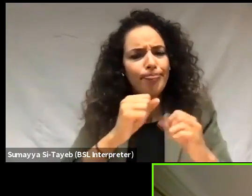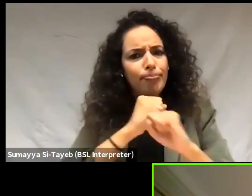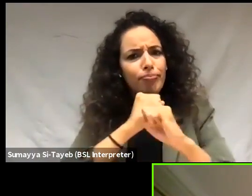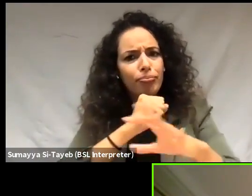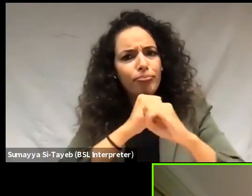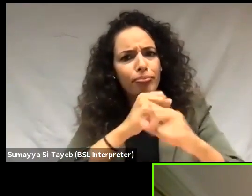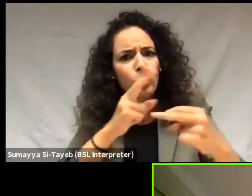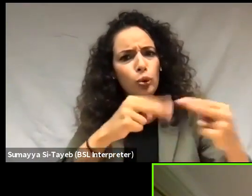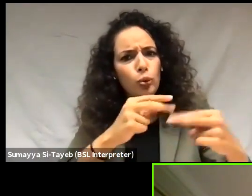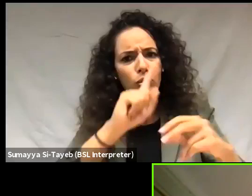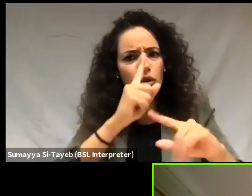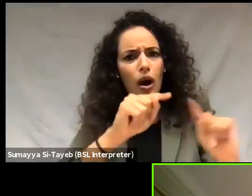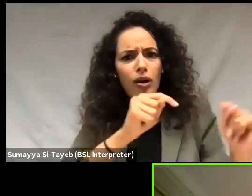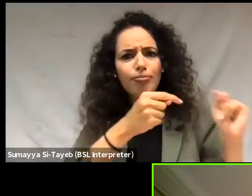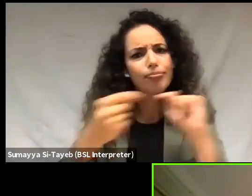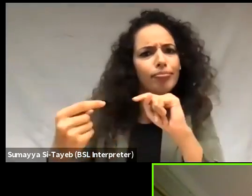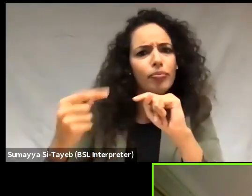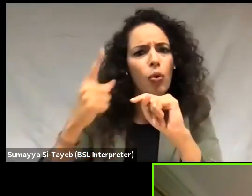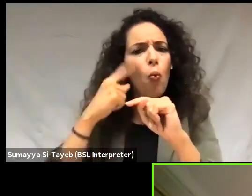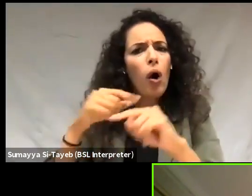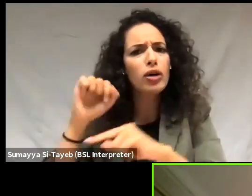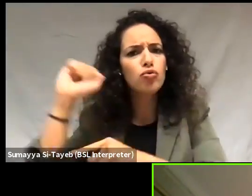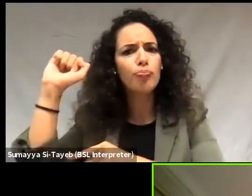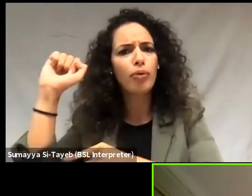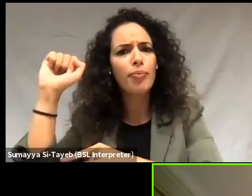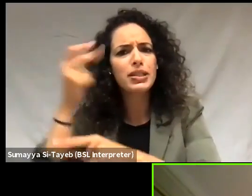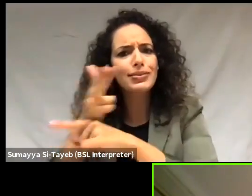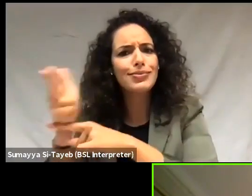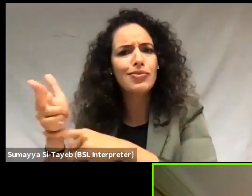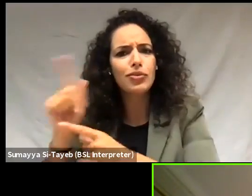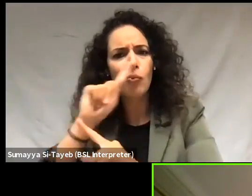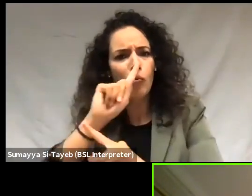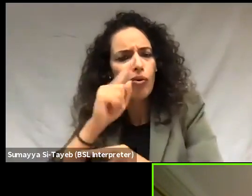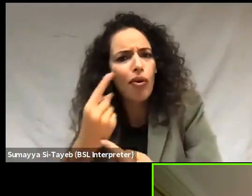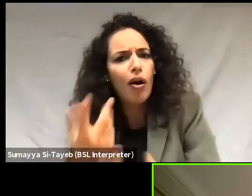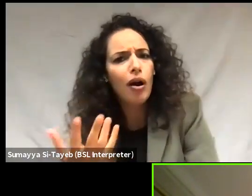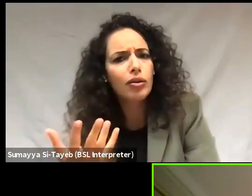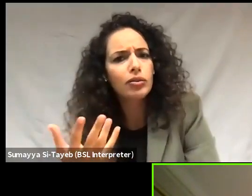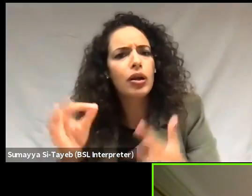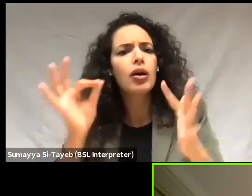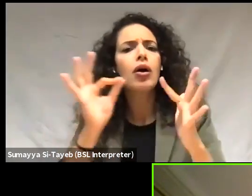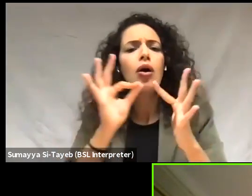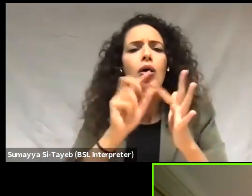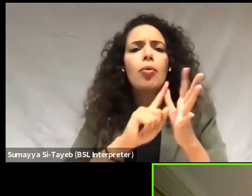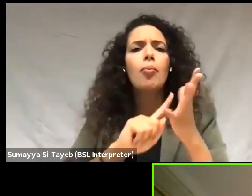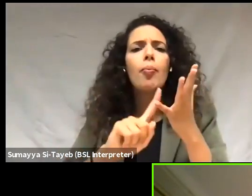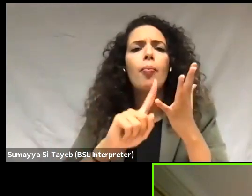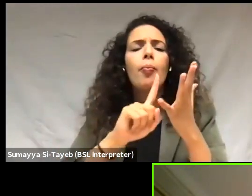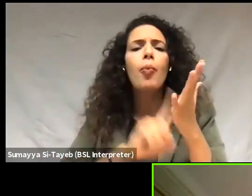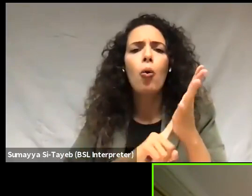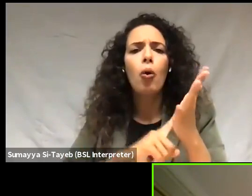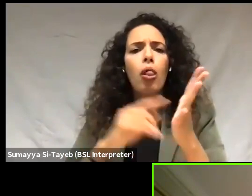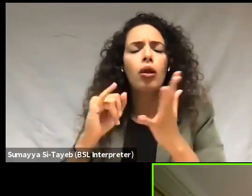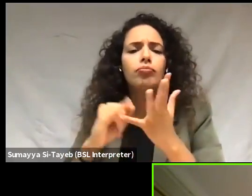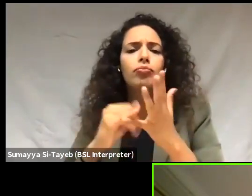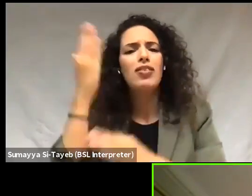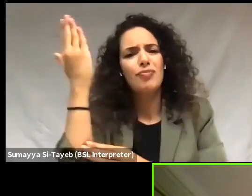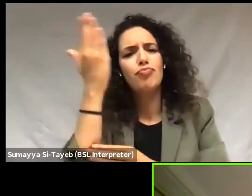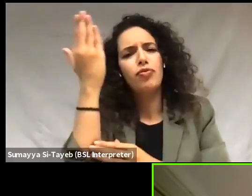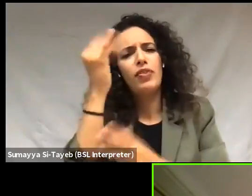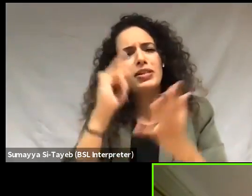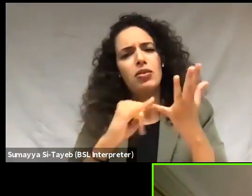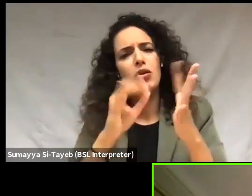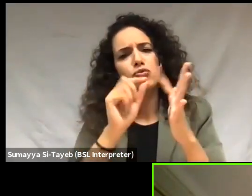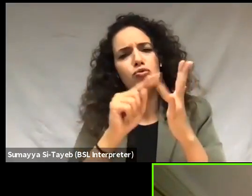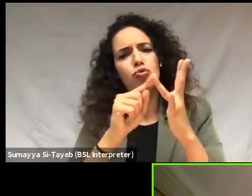even acknowledge the real threat of white supremacist terrorism. And I know Paul Spoonley's done, Professor Spoonley, I should say, has done some amazing work